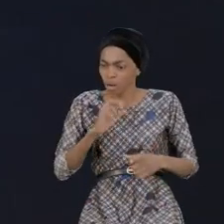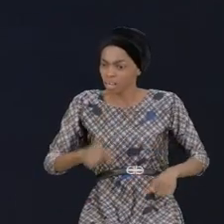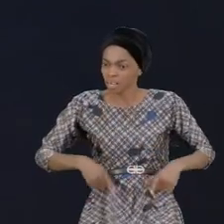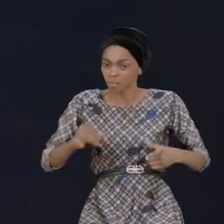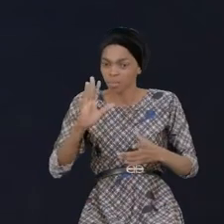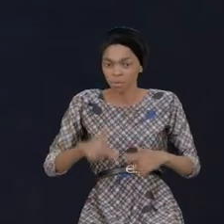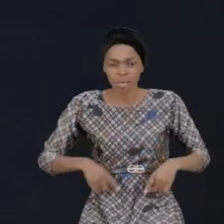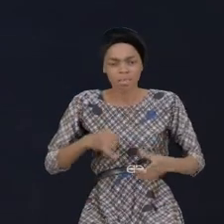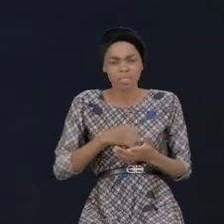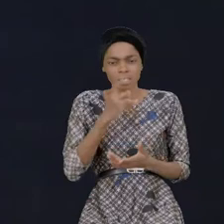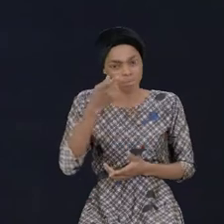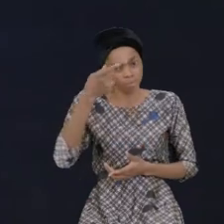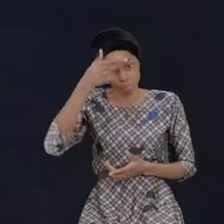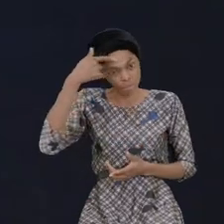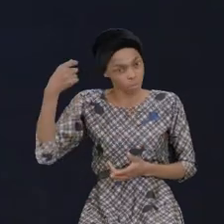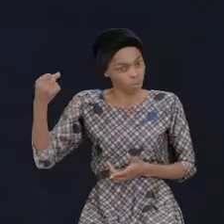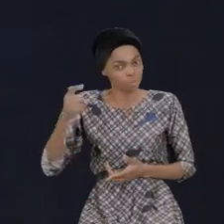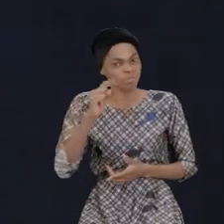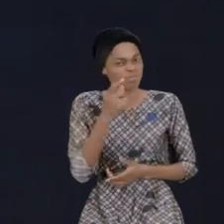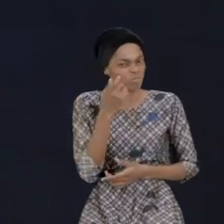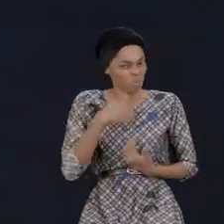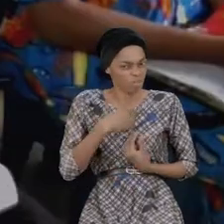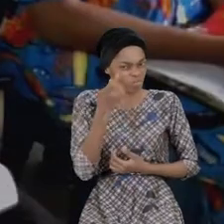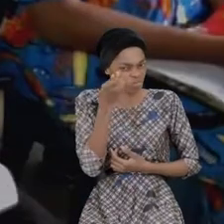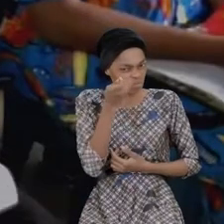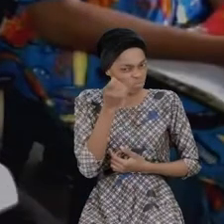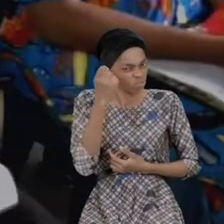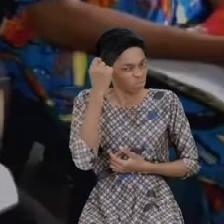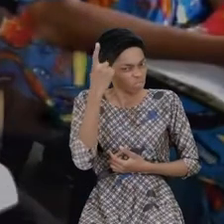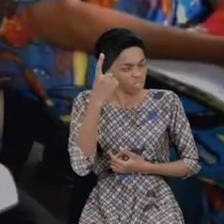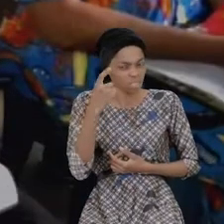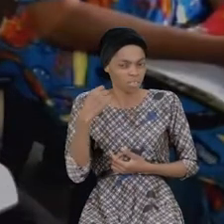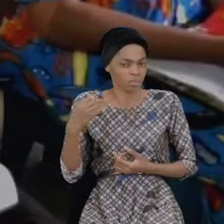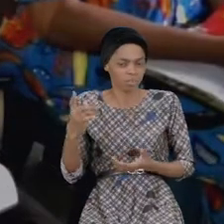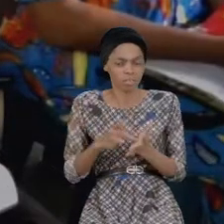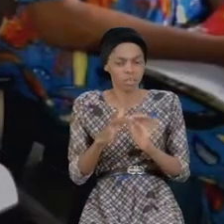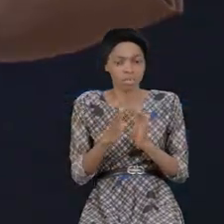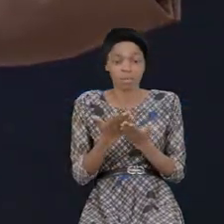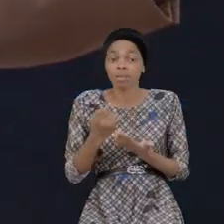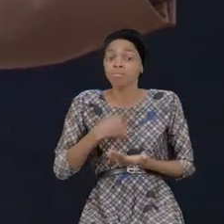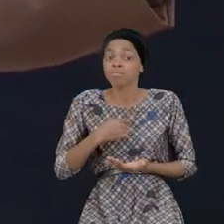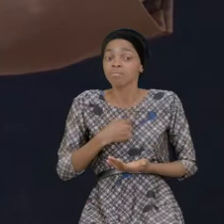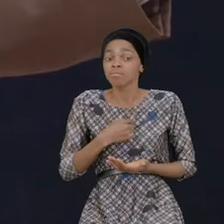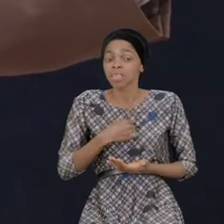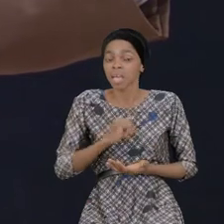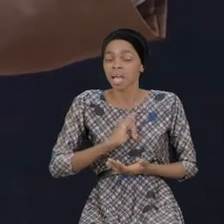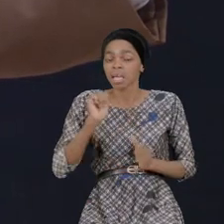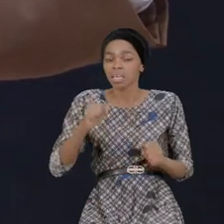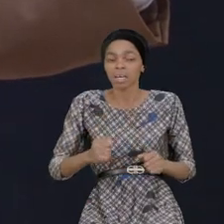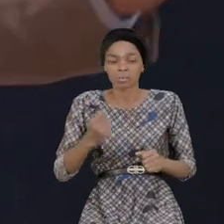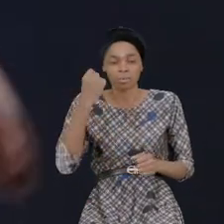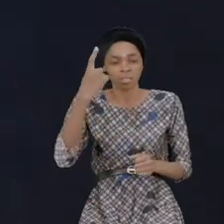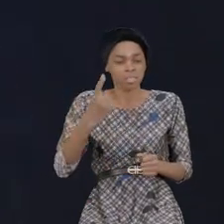are little in your understanding of the Bible, but I am magnanimous and great in